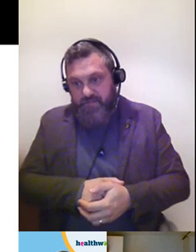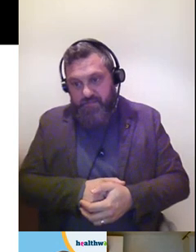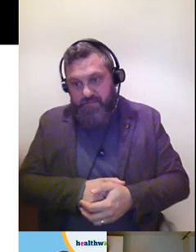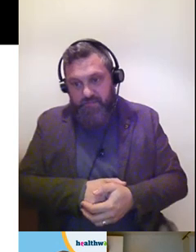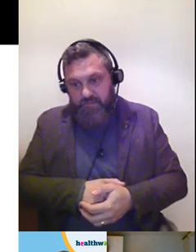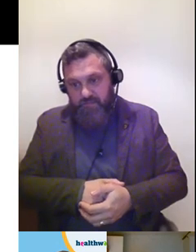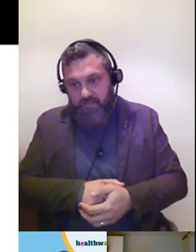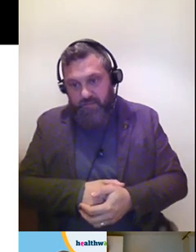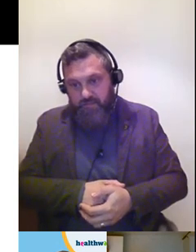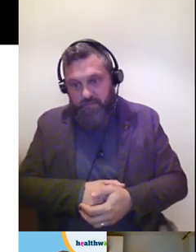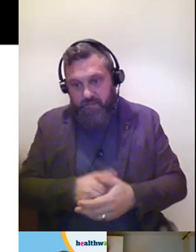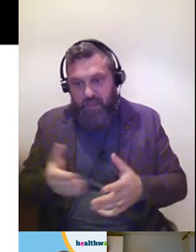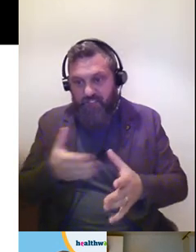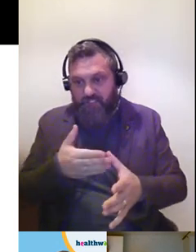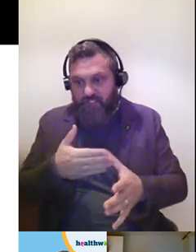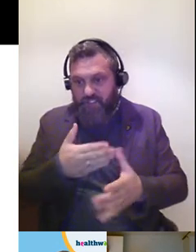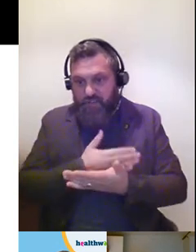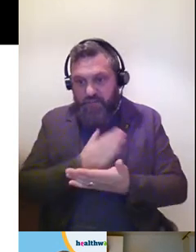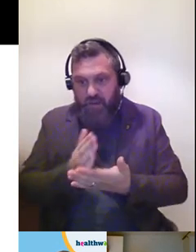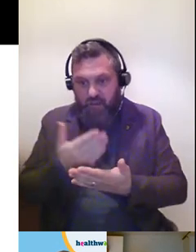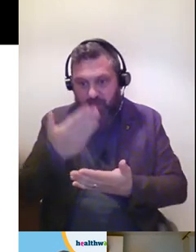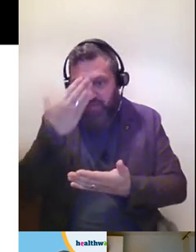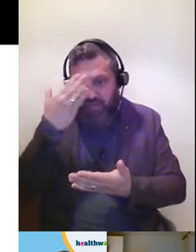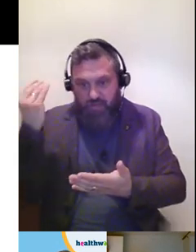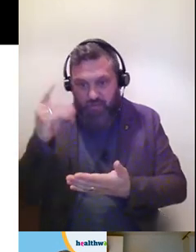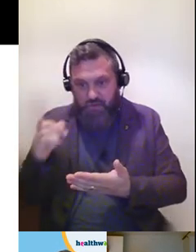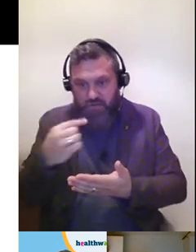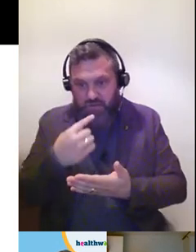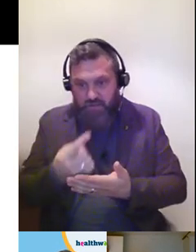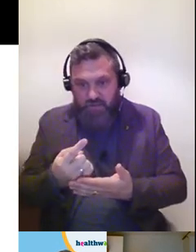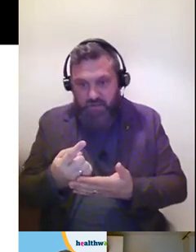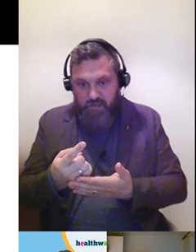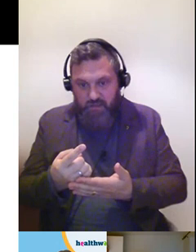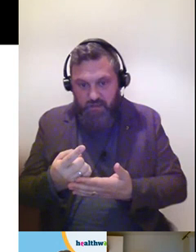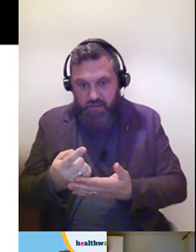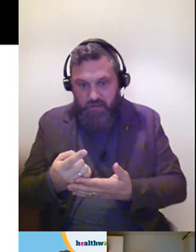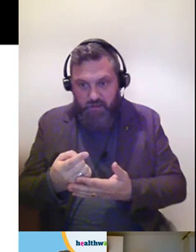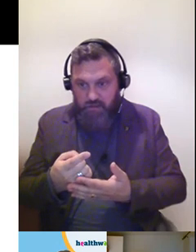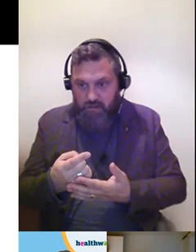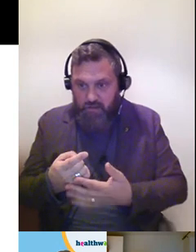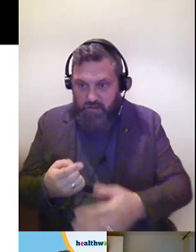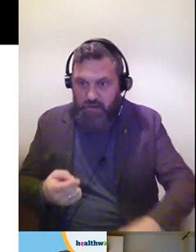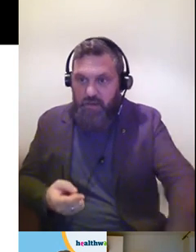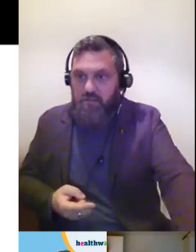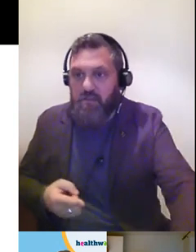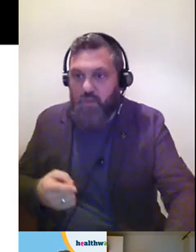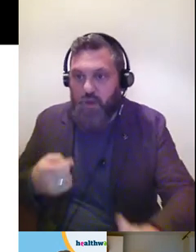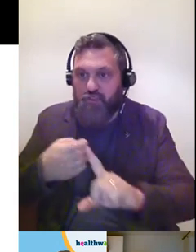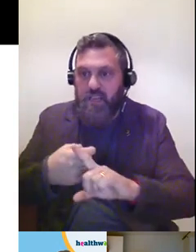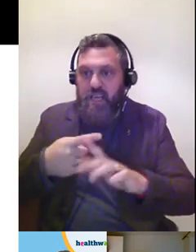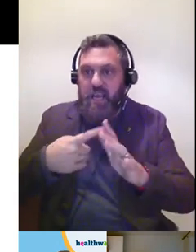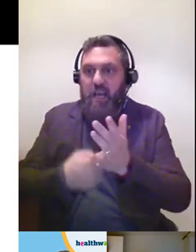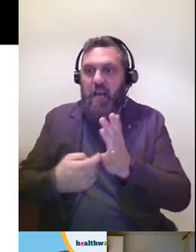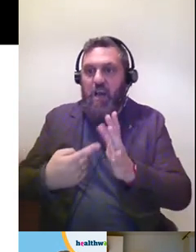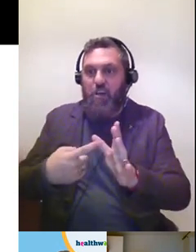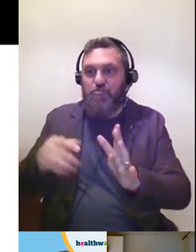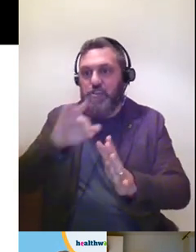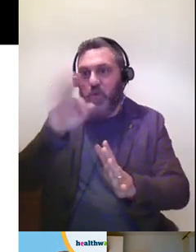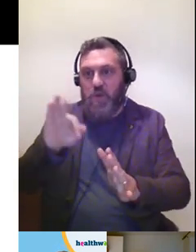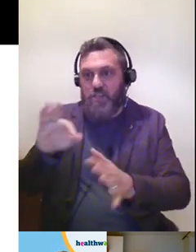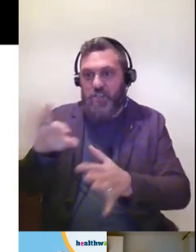I've forgotten the first part of your question though, Mike, I'm sorry. Shall I read out Cara's question as well?